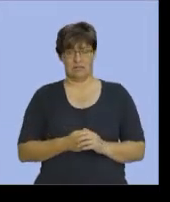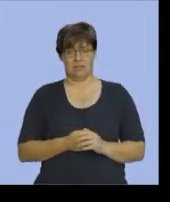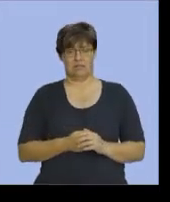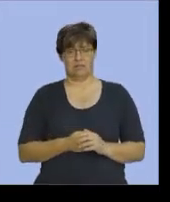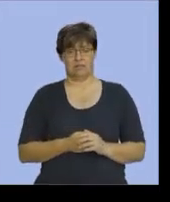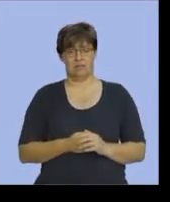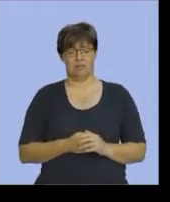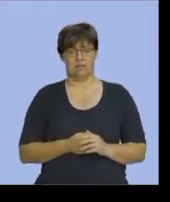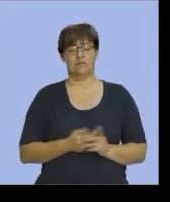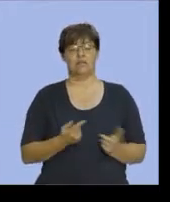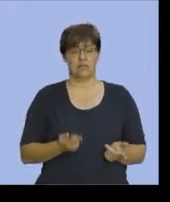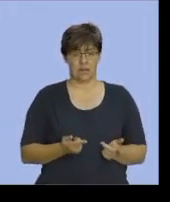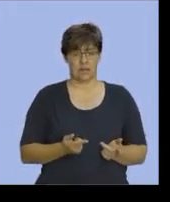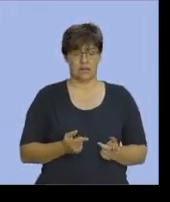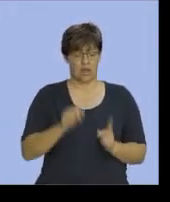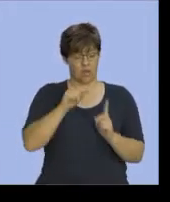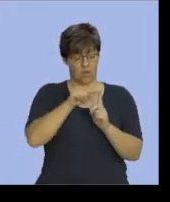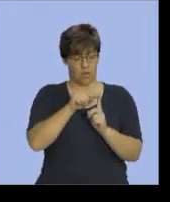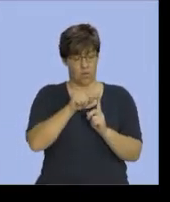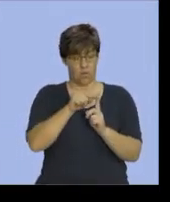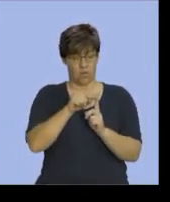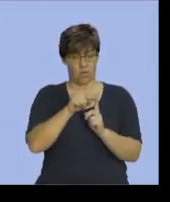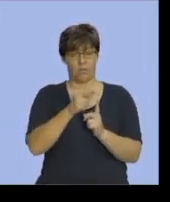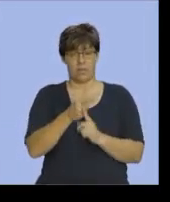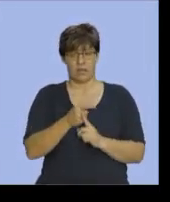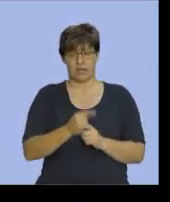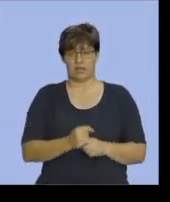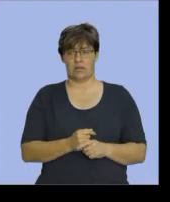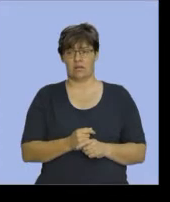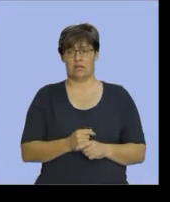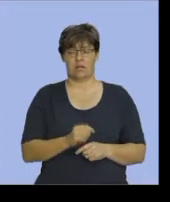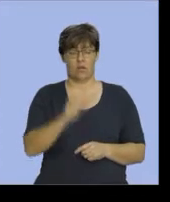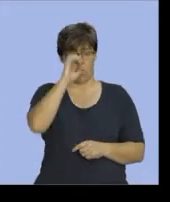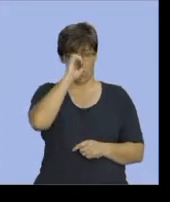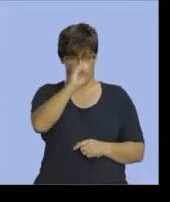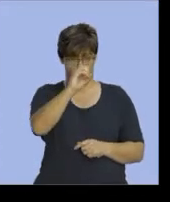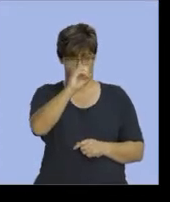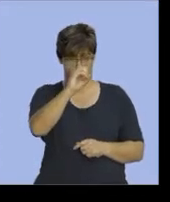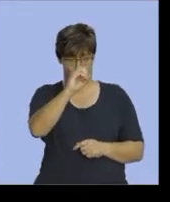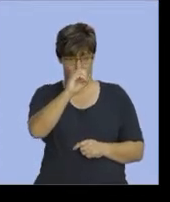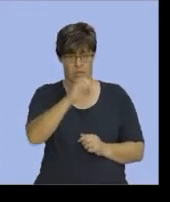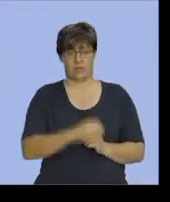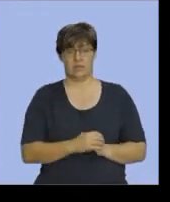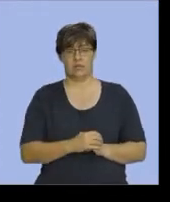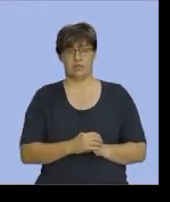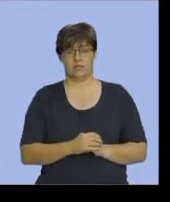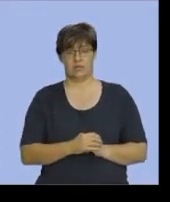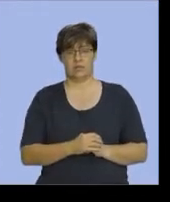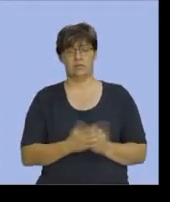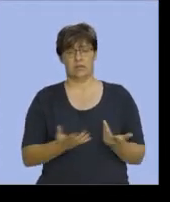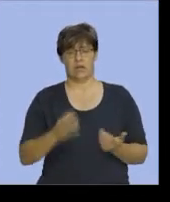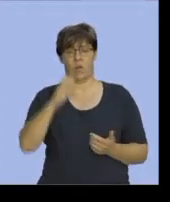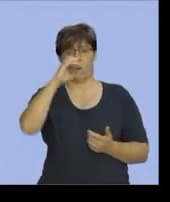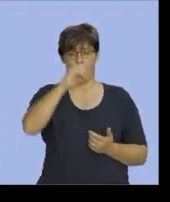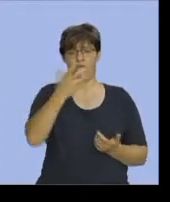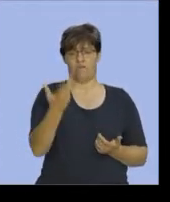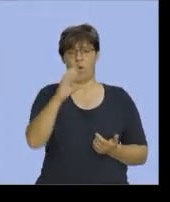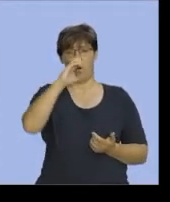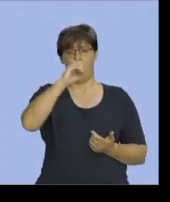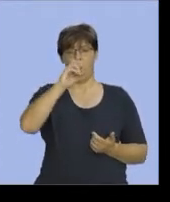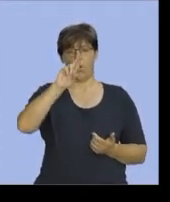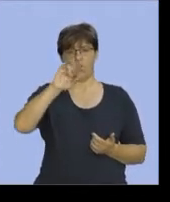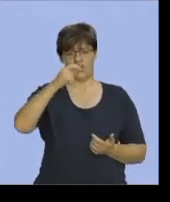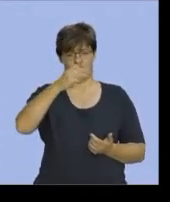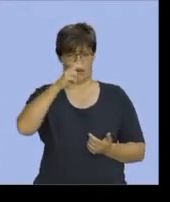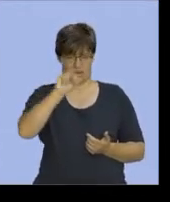Excuse me. The origin is the point O. We normally label it with just O, O for origin.